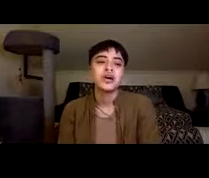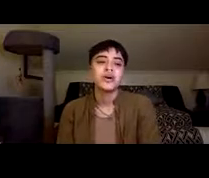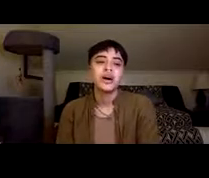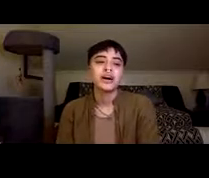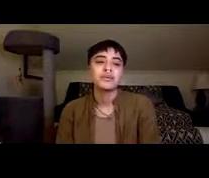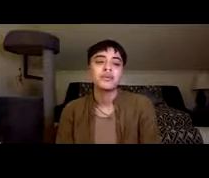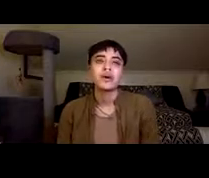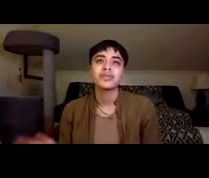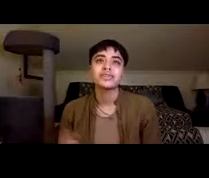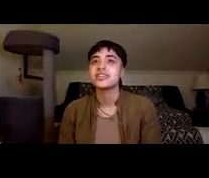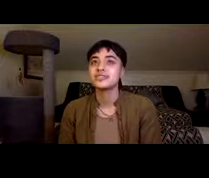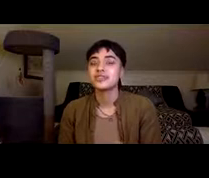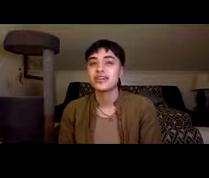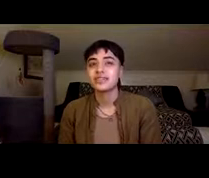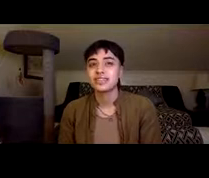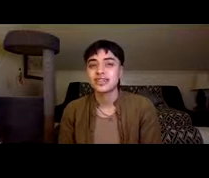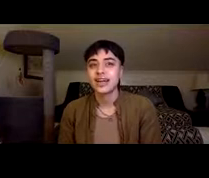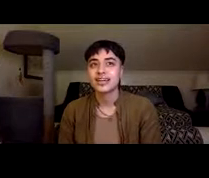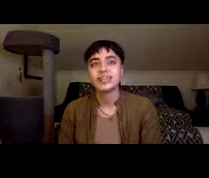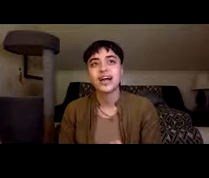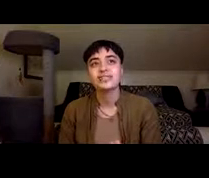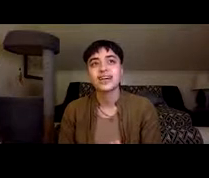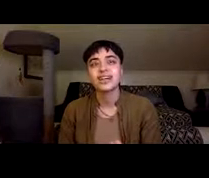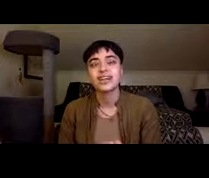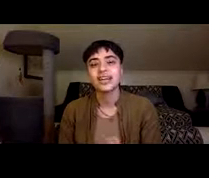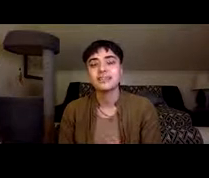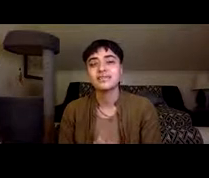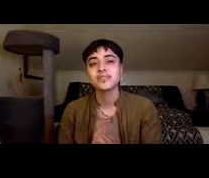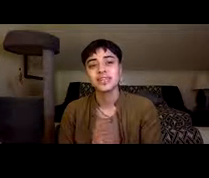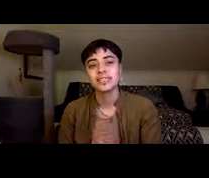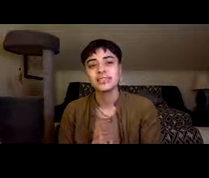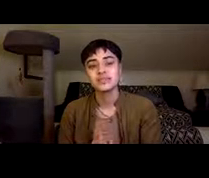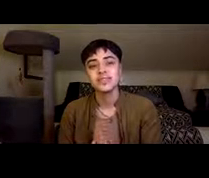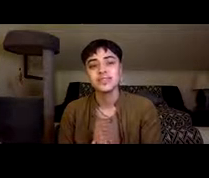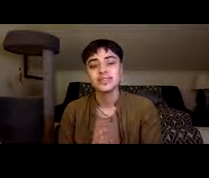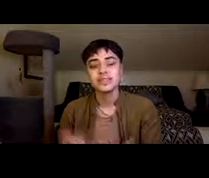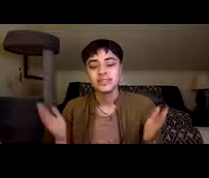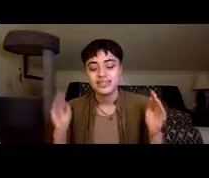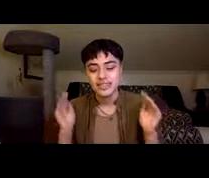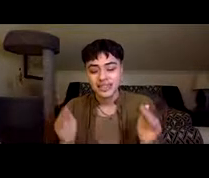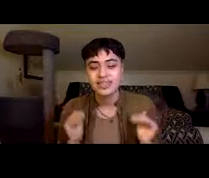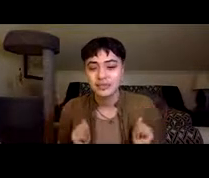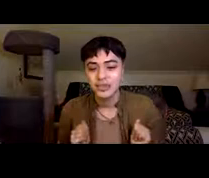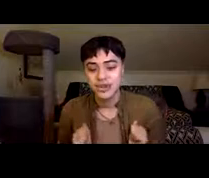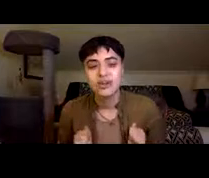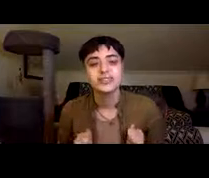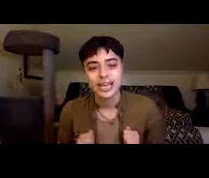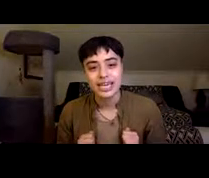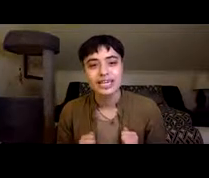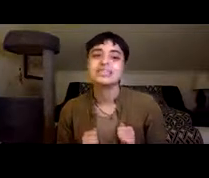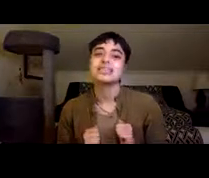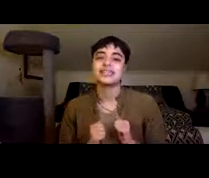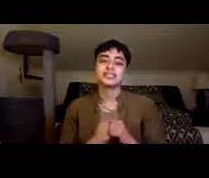So when I started doing graphic design, I realized that it kind of sucks to be stuck in a computer all